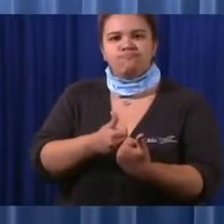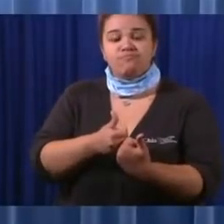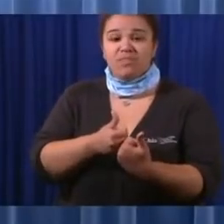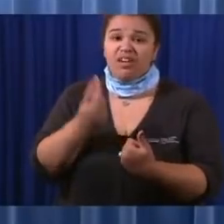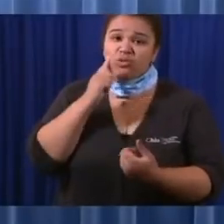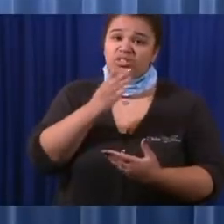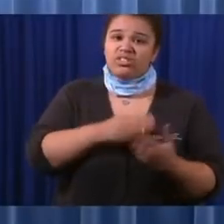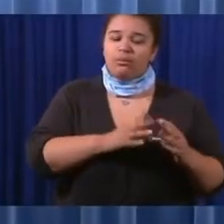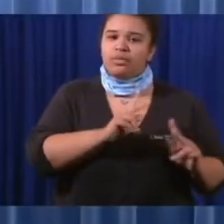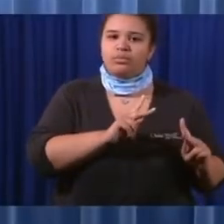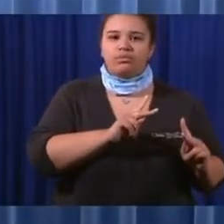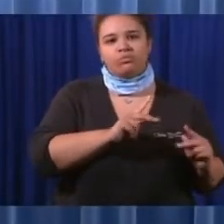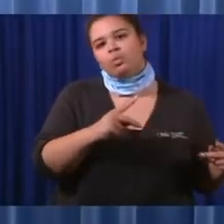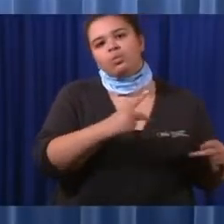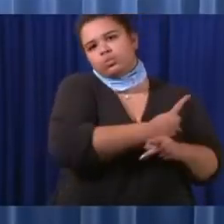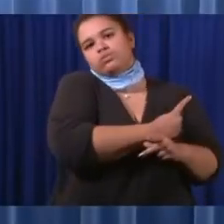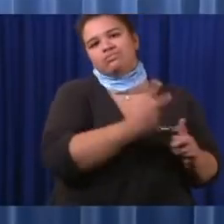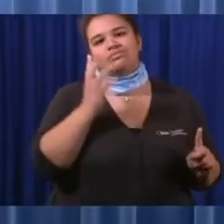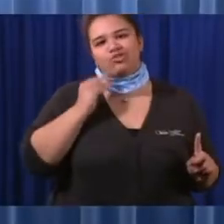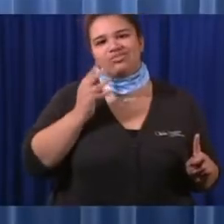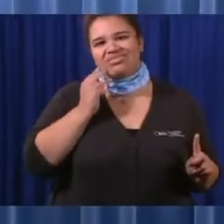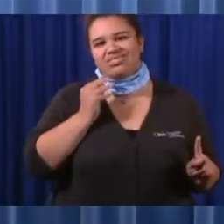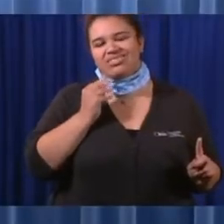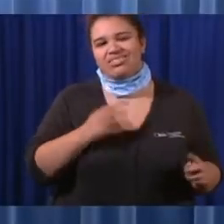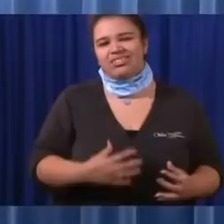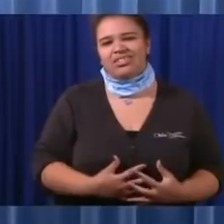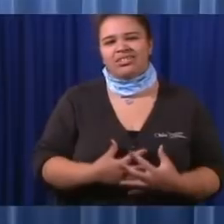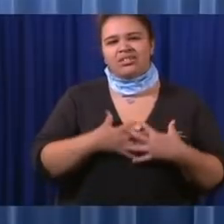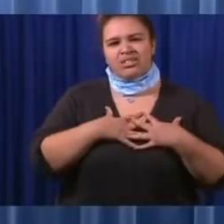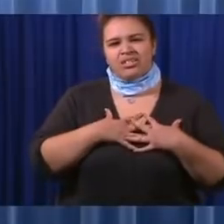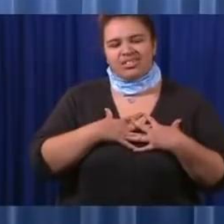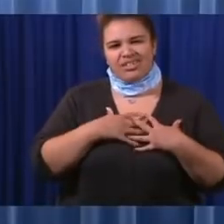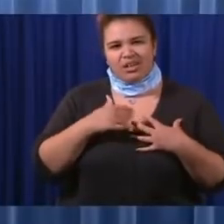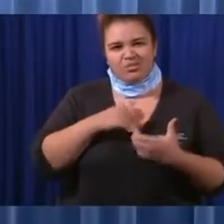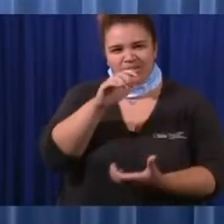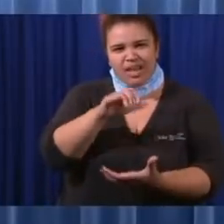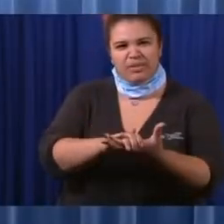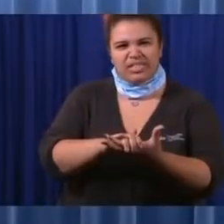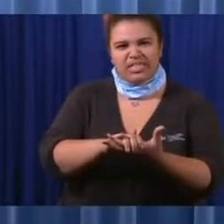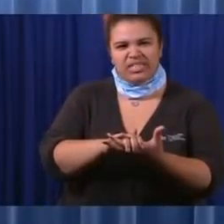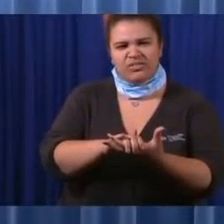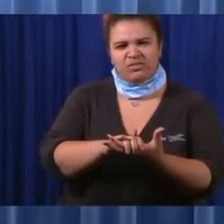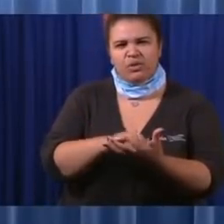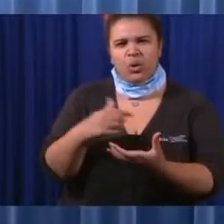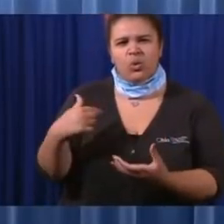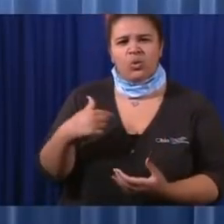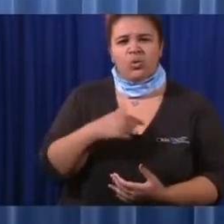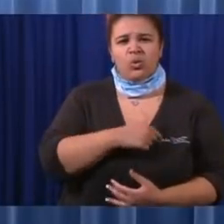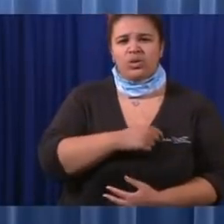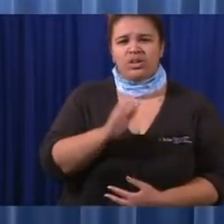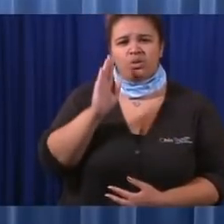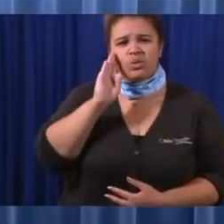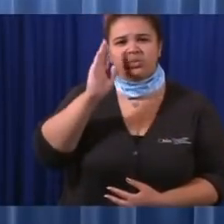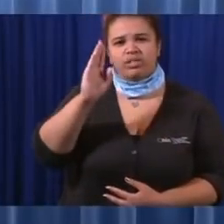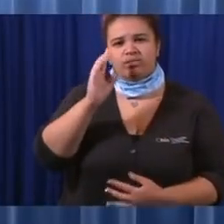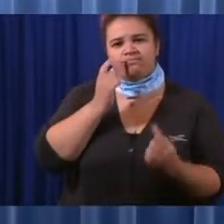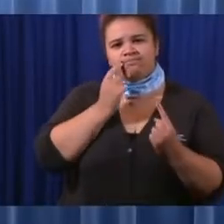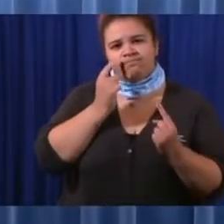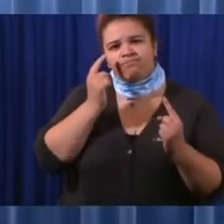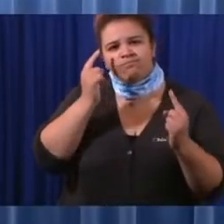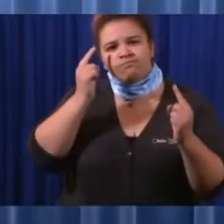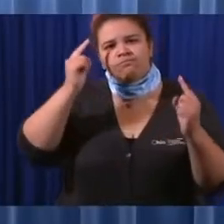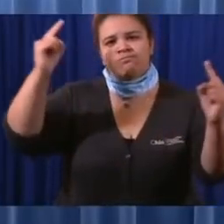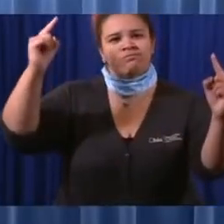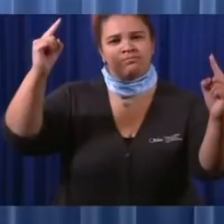truly believe that we will rise out of this virus and this great